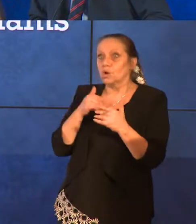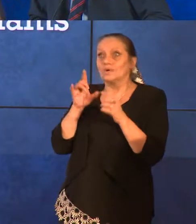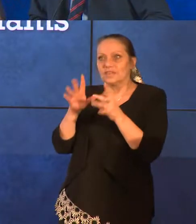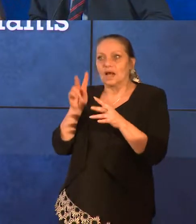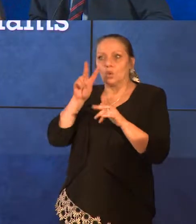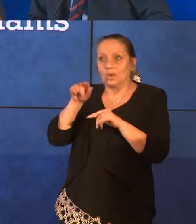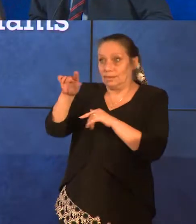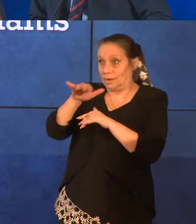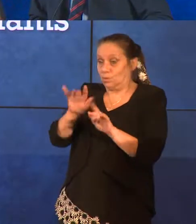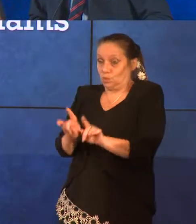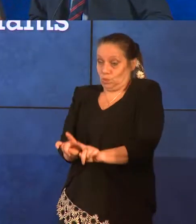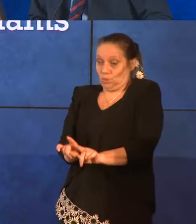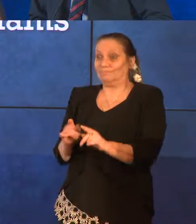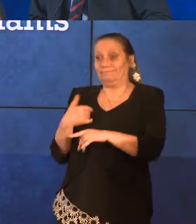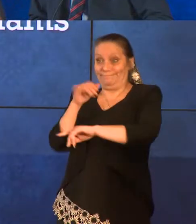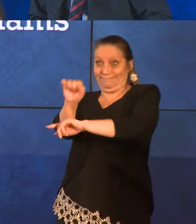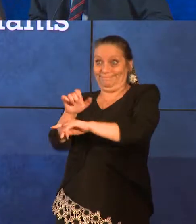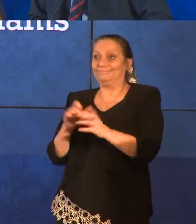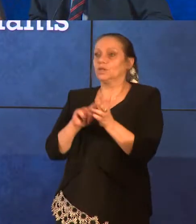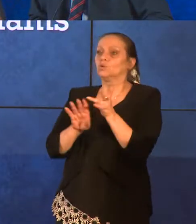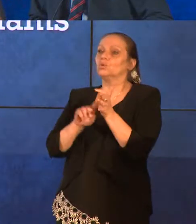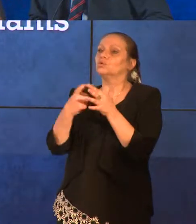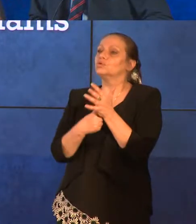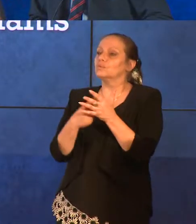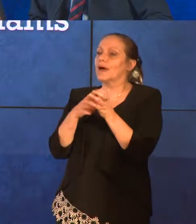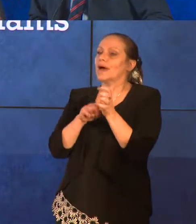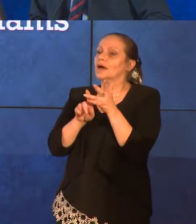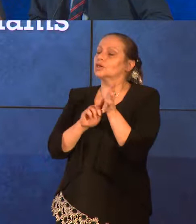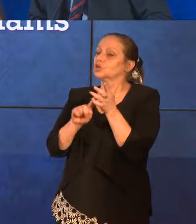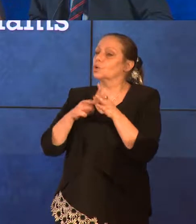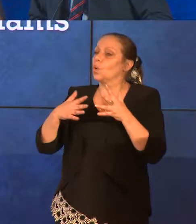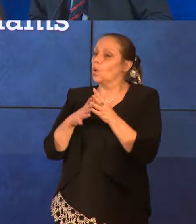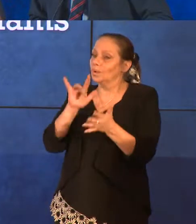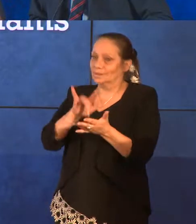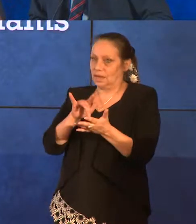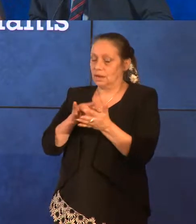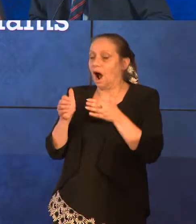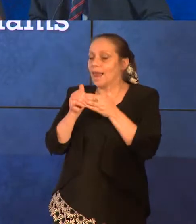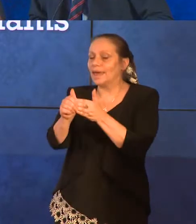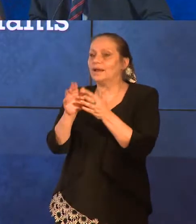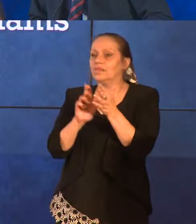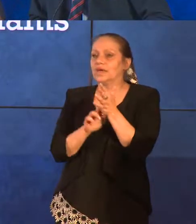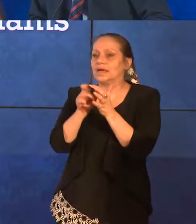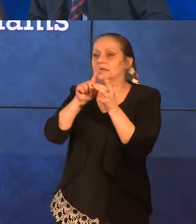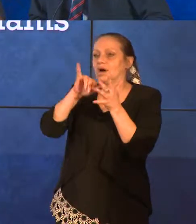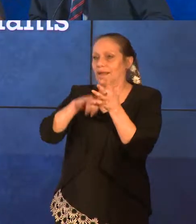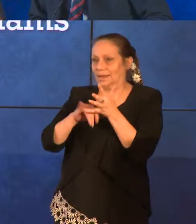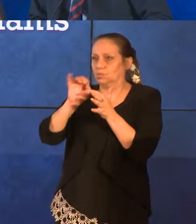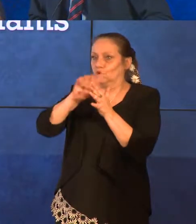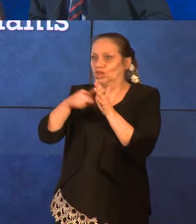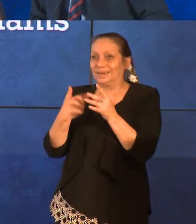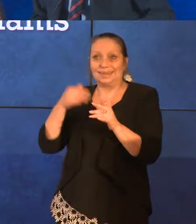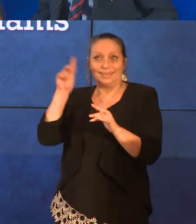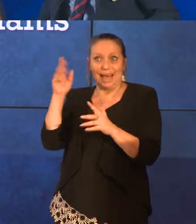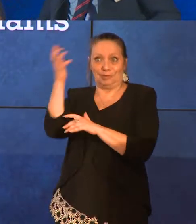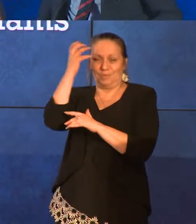well. And yeah, at the Consumer Action Law Centre I'm sort of leading the NDIS project, which is probably sounds a bit grander than it is, but it's